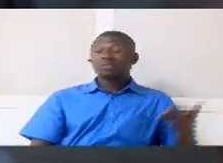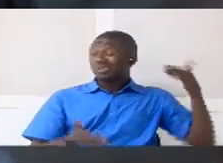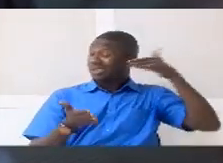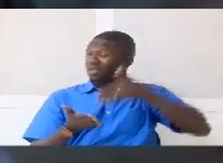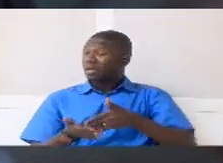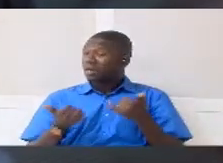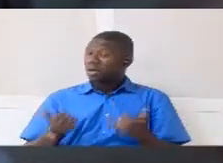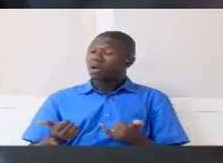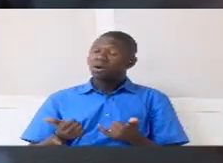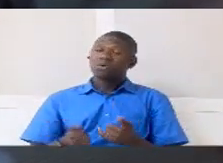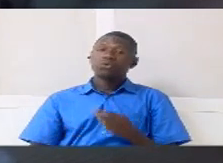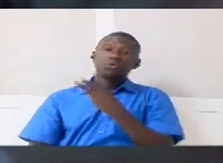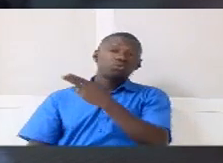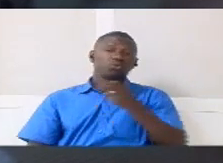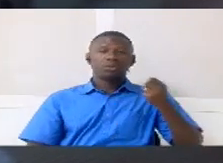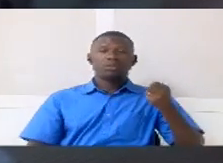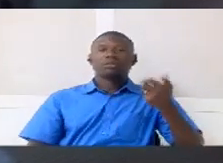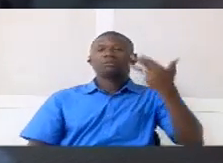219.